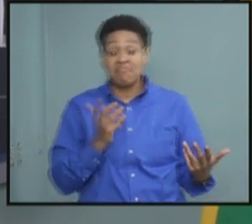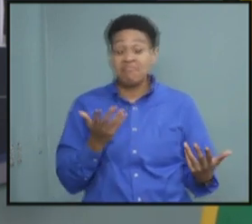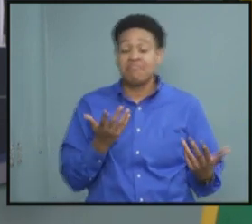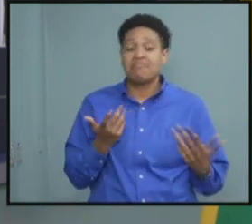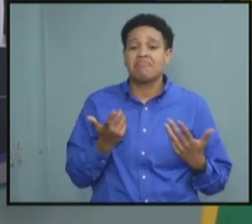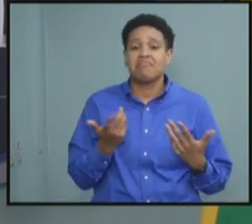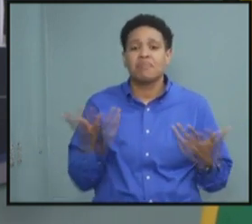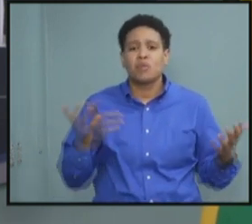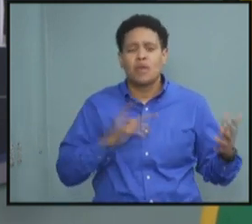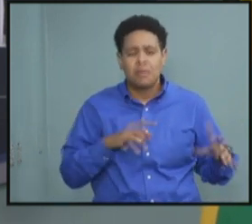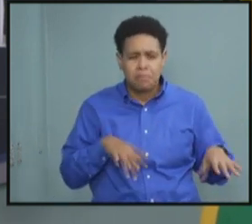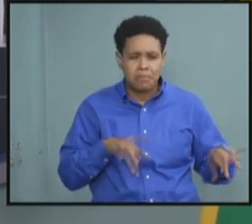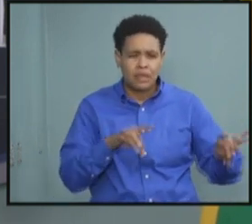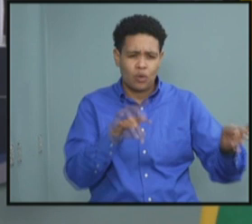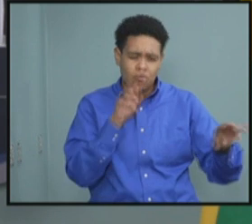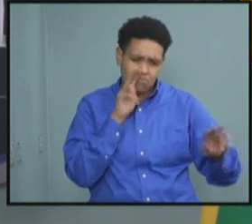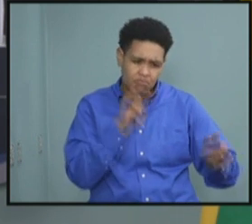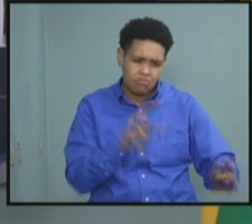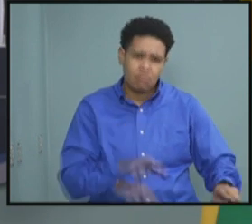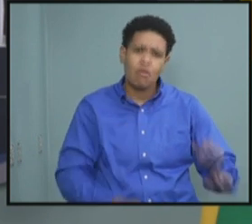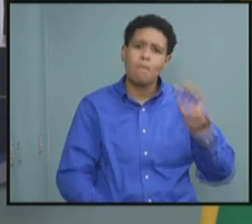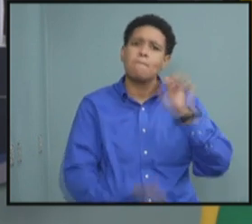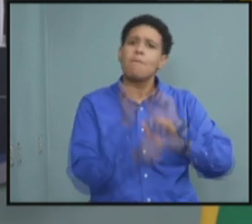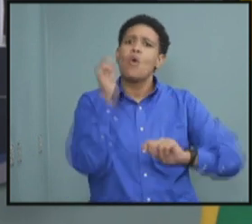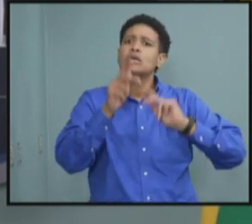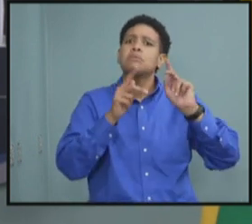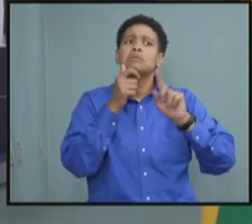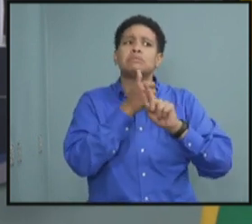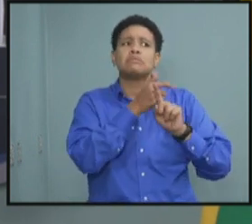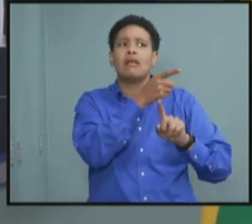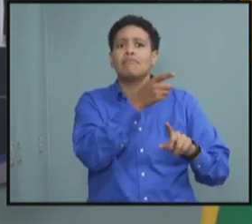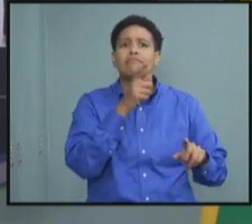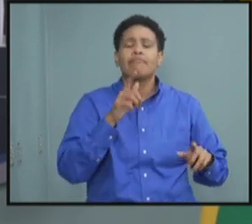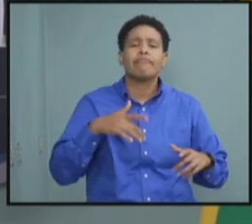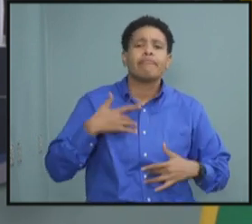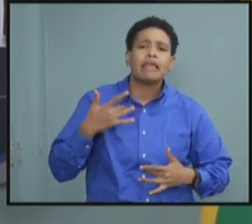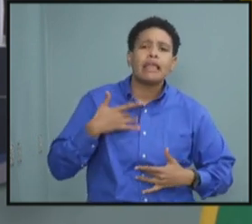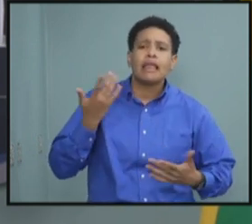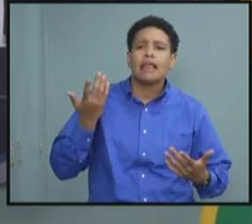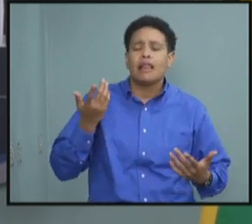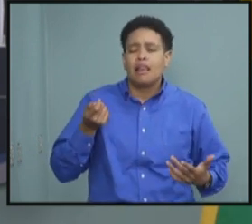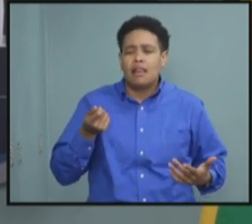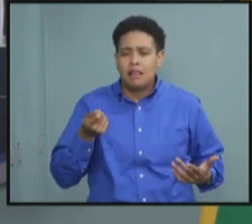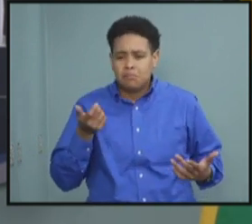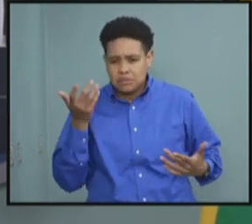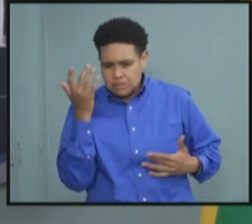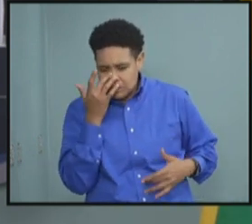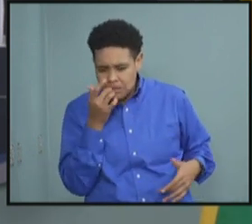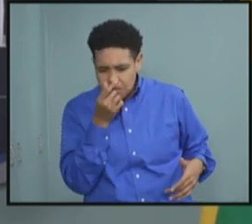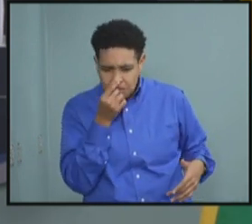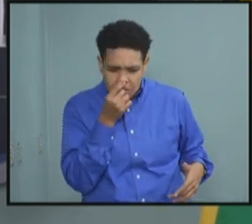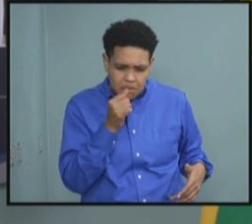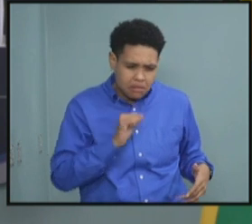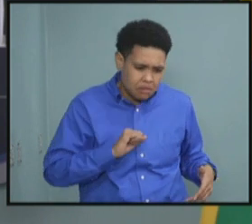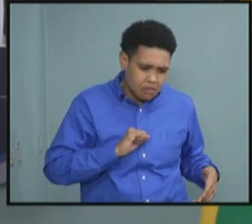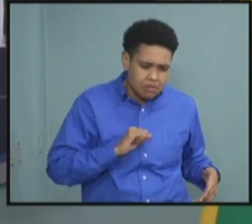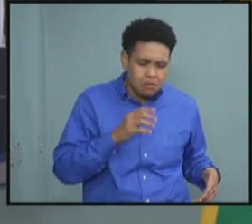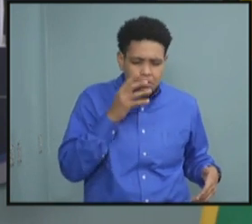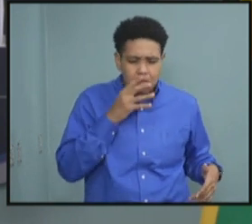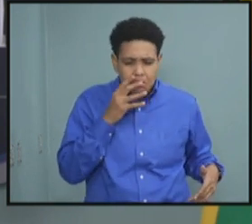From what I'm picking up, most persons, once they feel any form of flu-like or